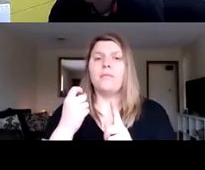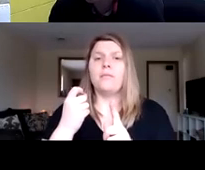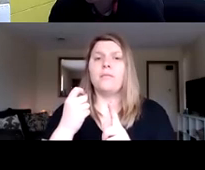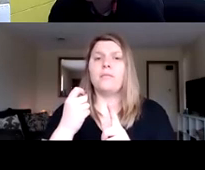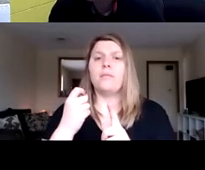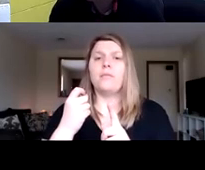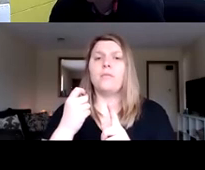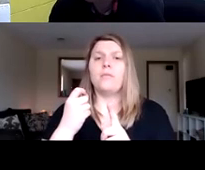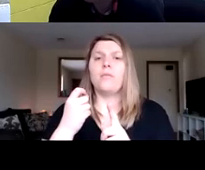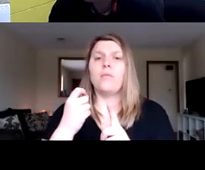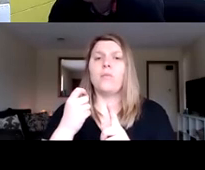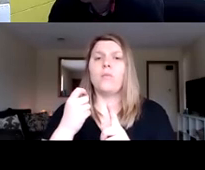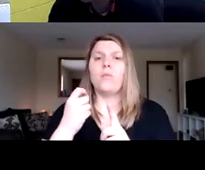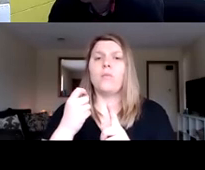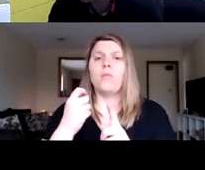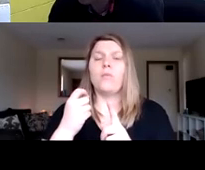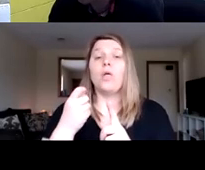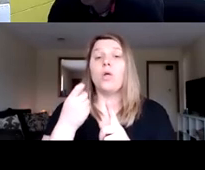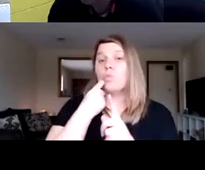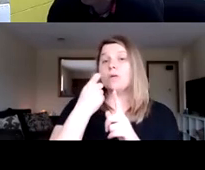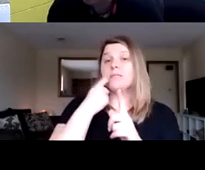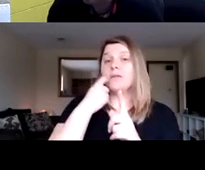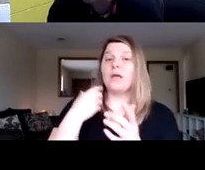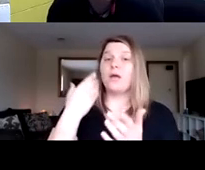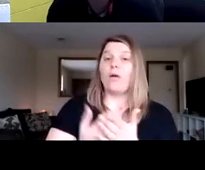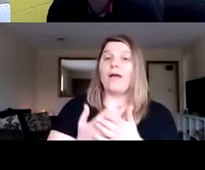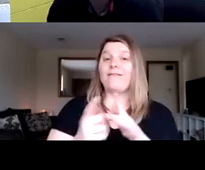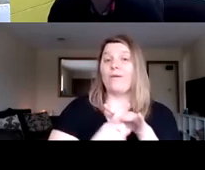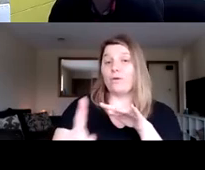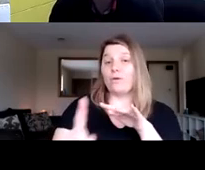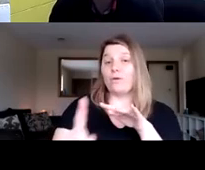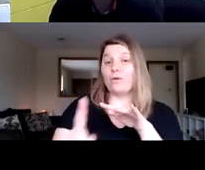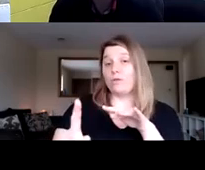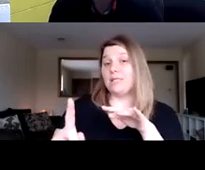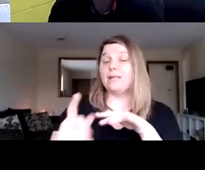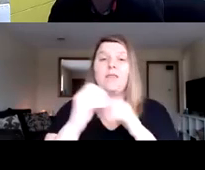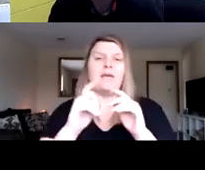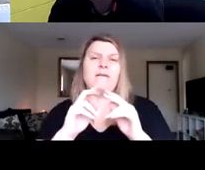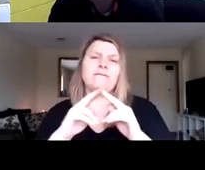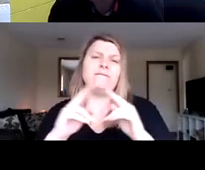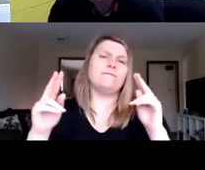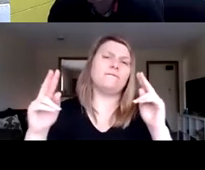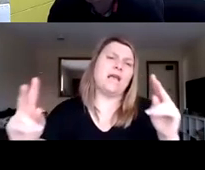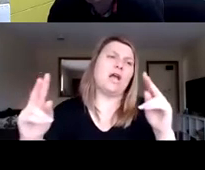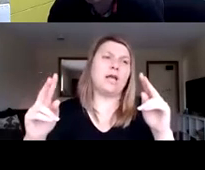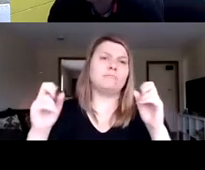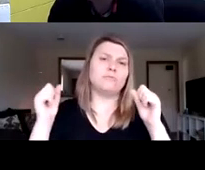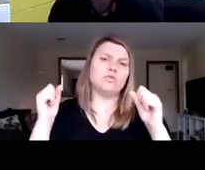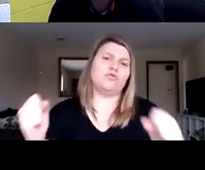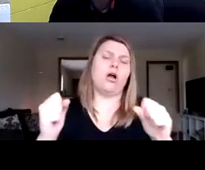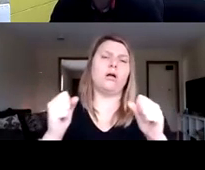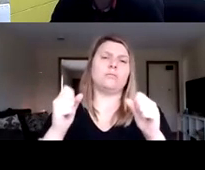from recently arrived refugees, and they have a very, very robust screening